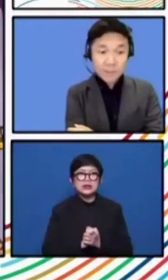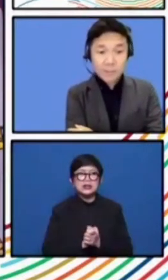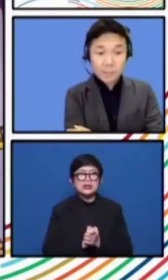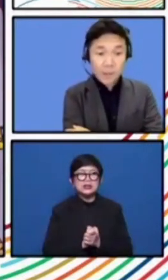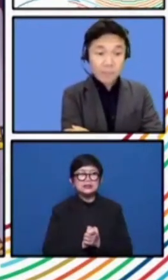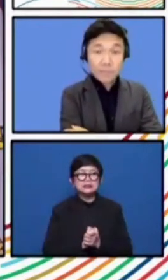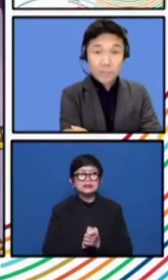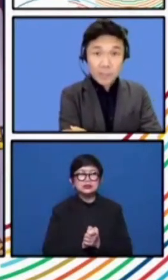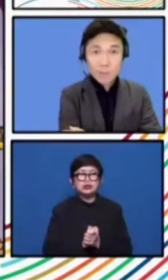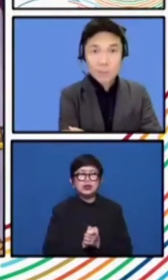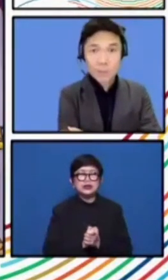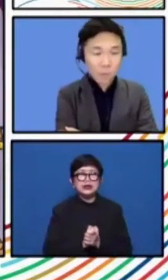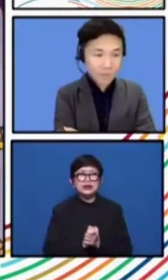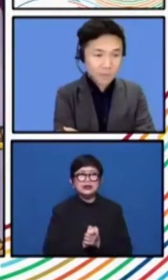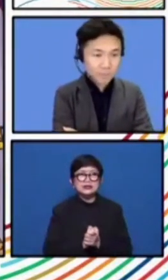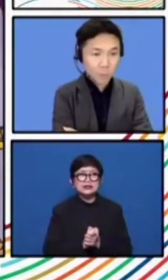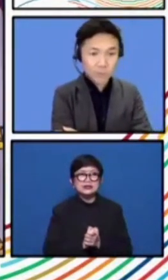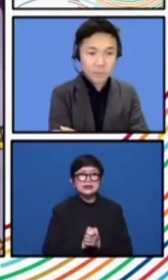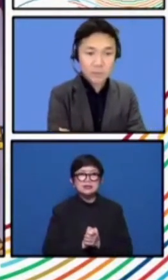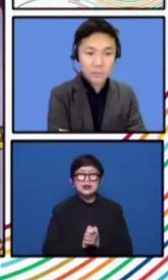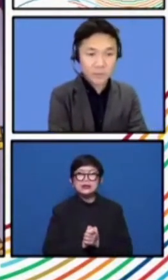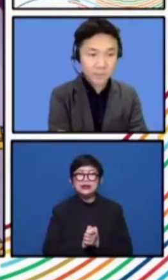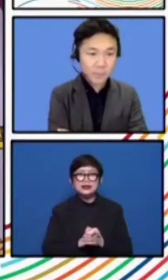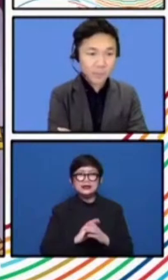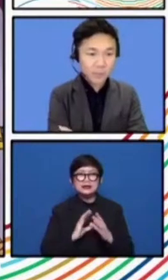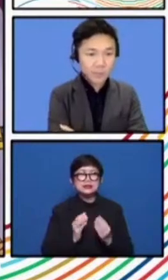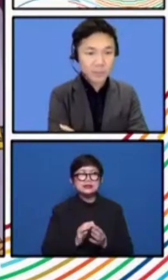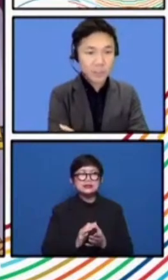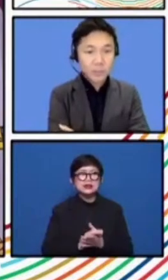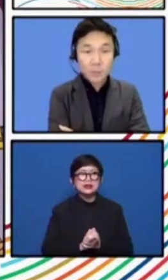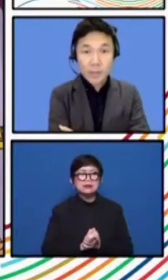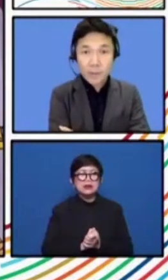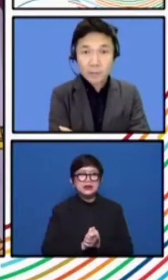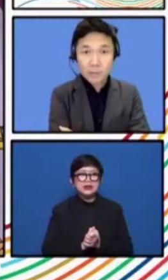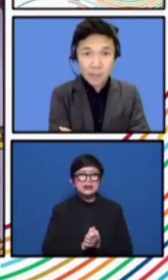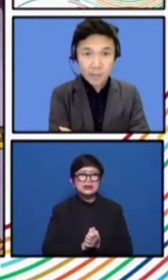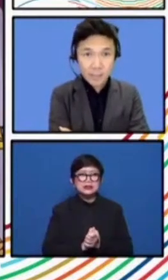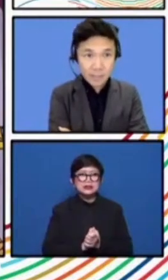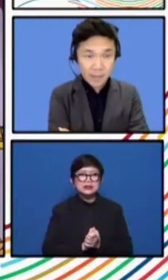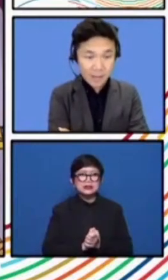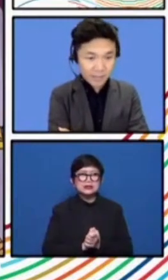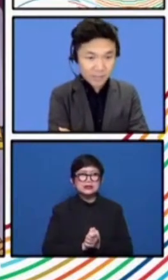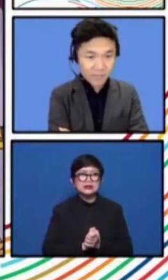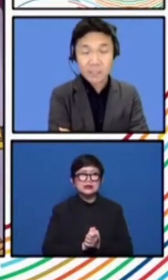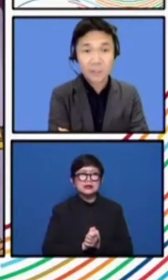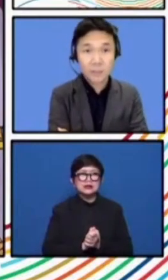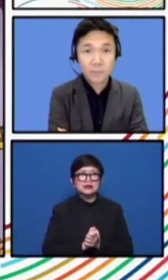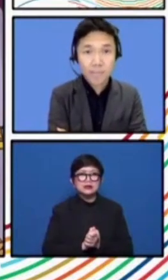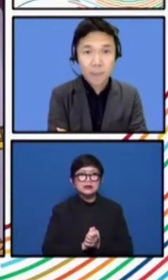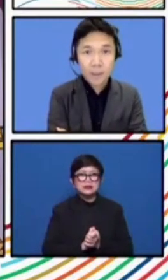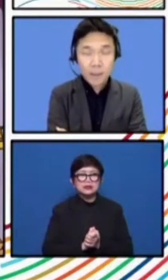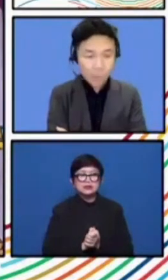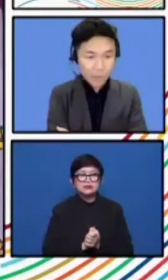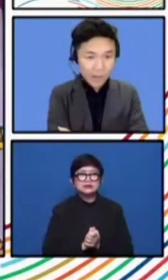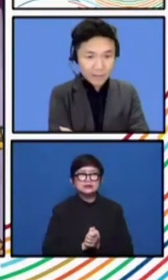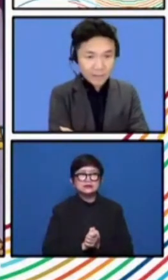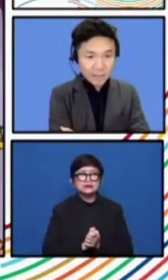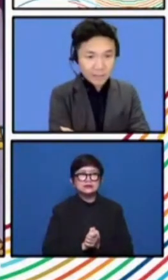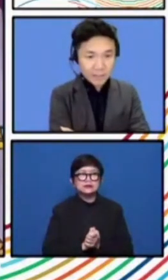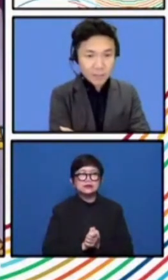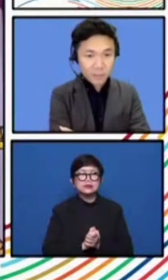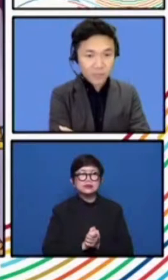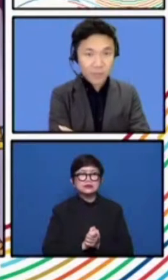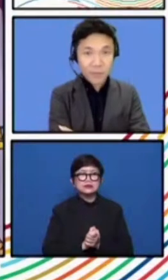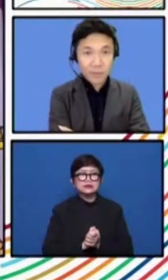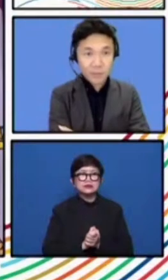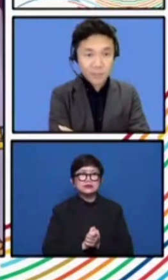because equality is important for the pwds to carry out their daily life activities and what NCD